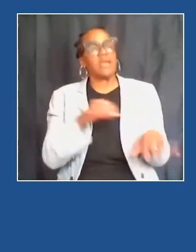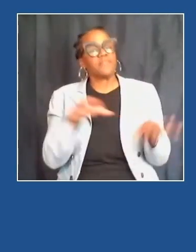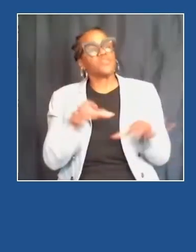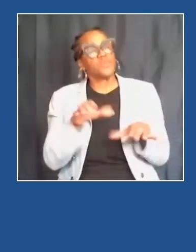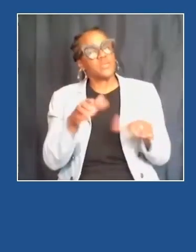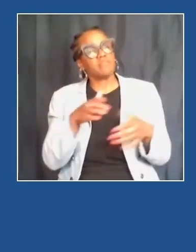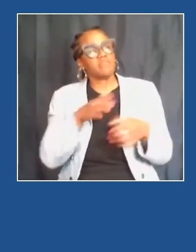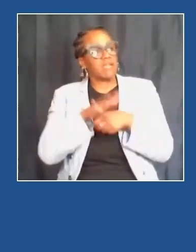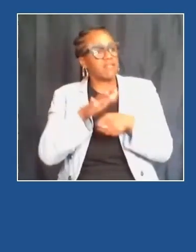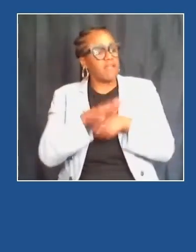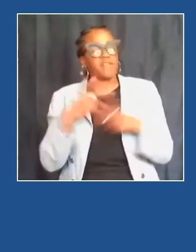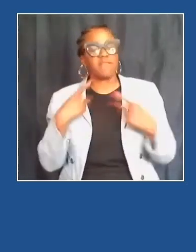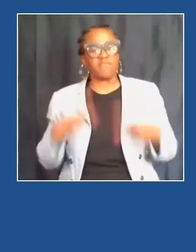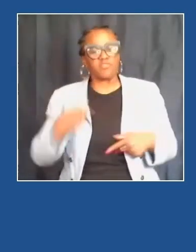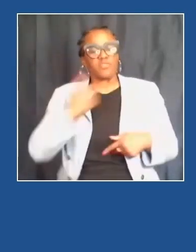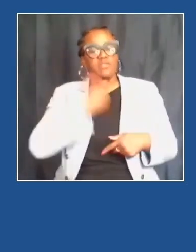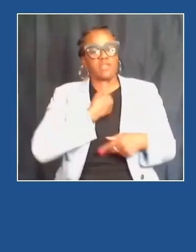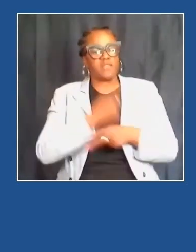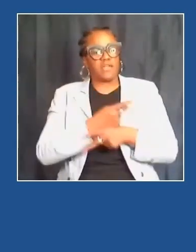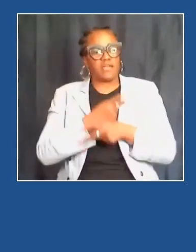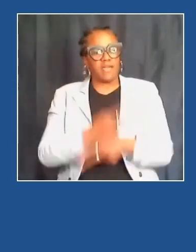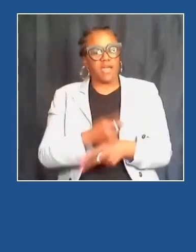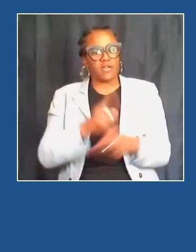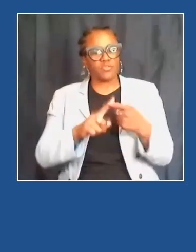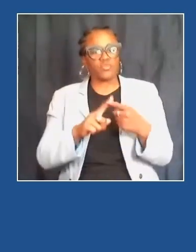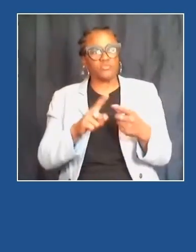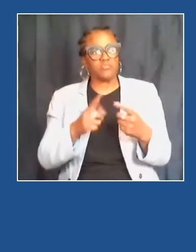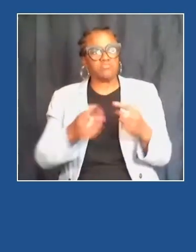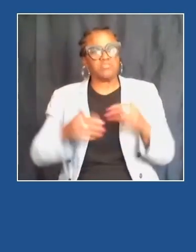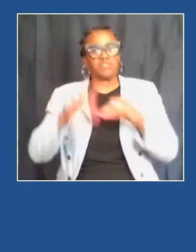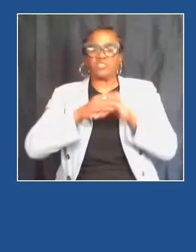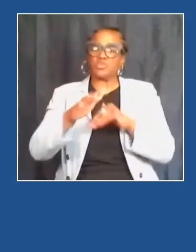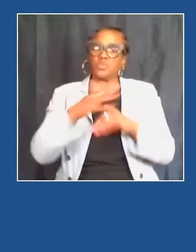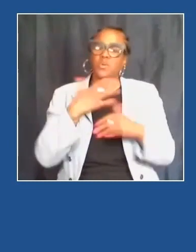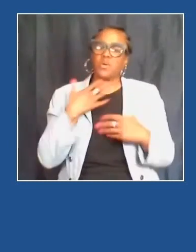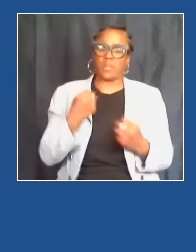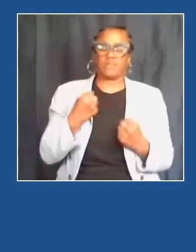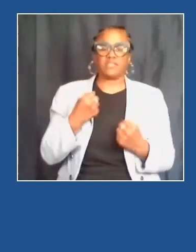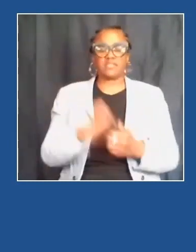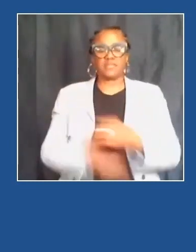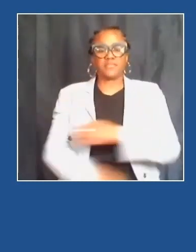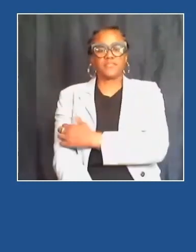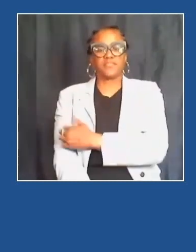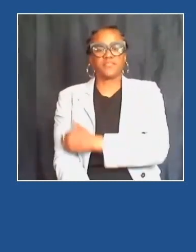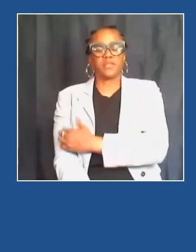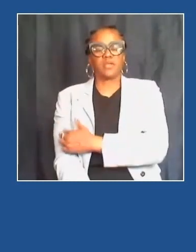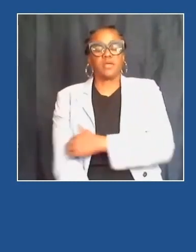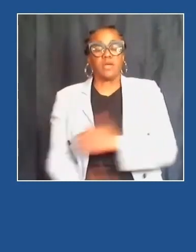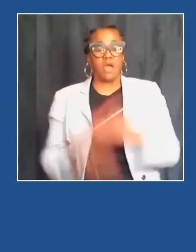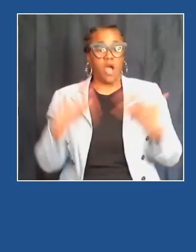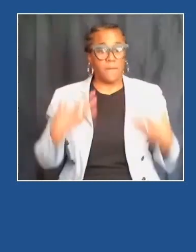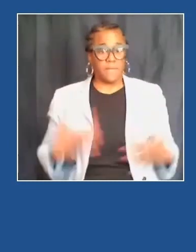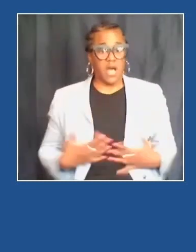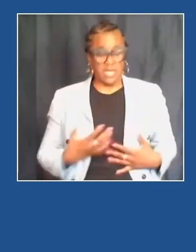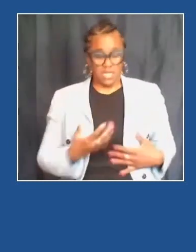physical self-care to actually build wellness. Our bodies house our emotions, and they house